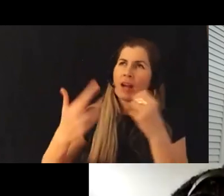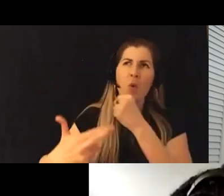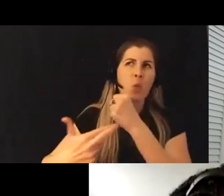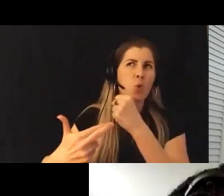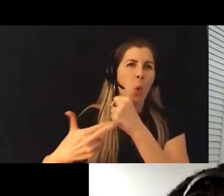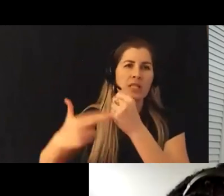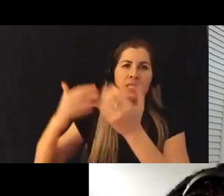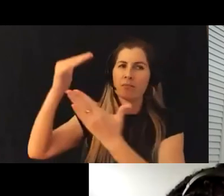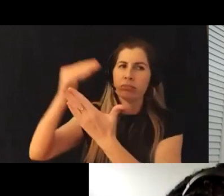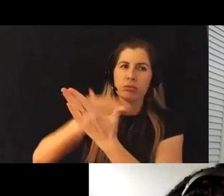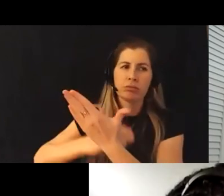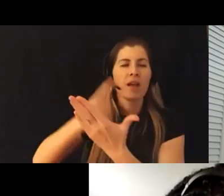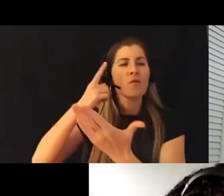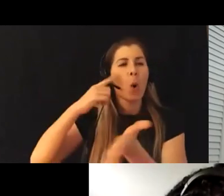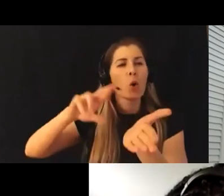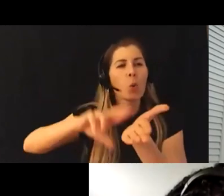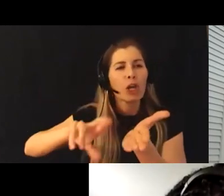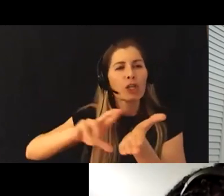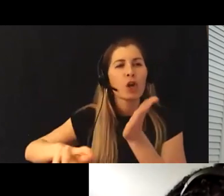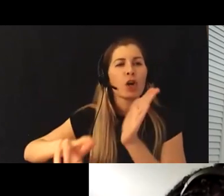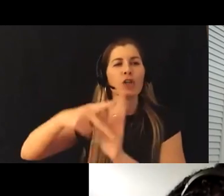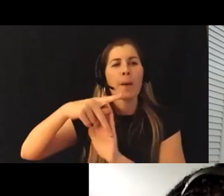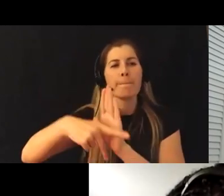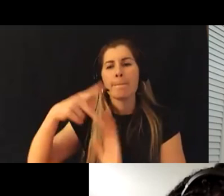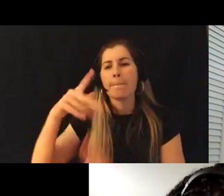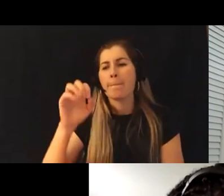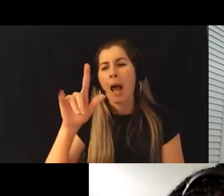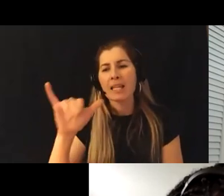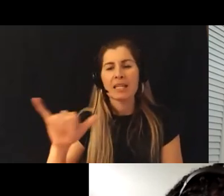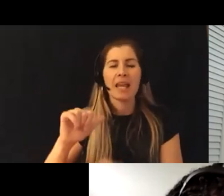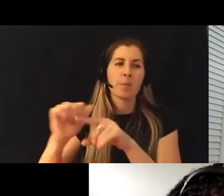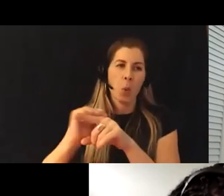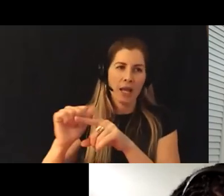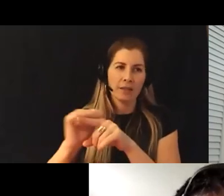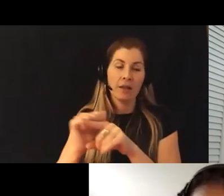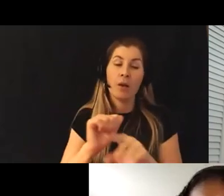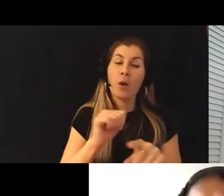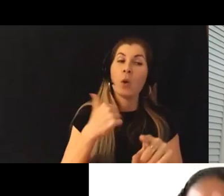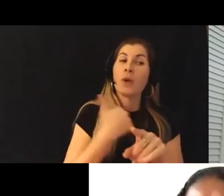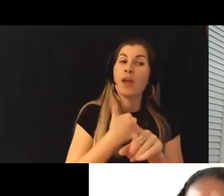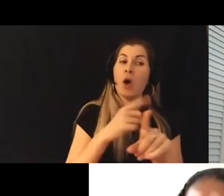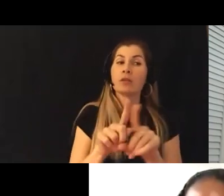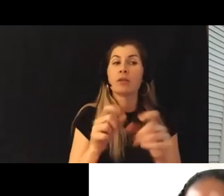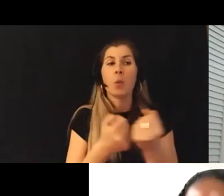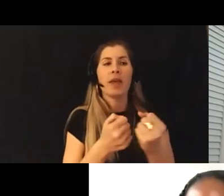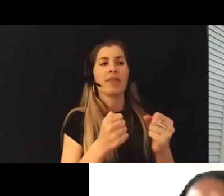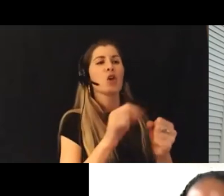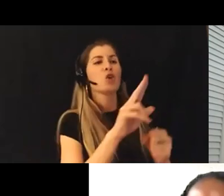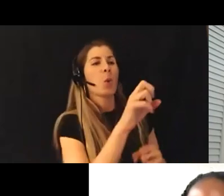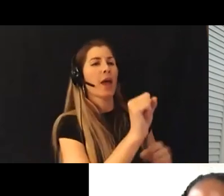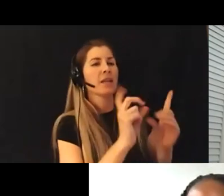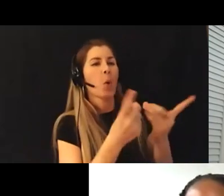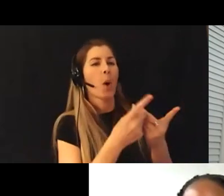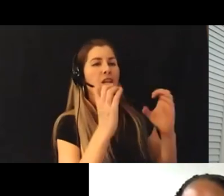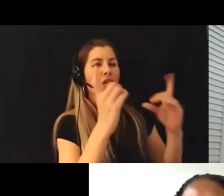in terms of research, policy, and practice. But we support in partnership with the U.S. Department of Education, and we have for the last